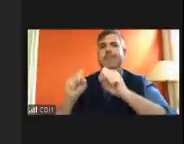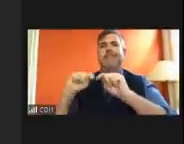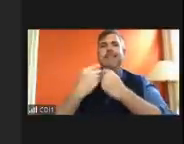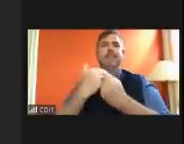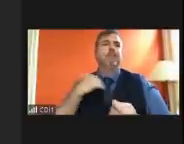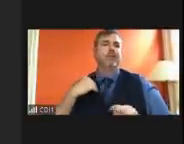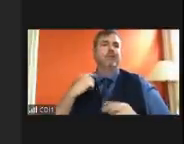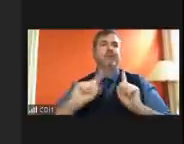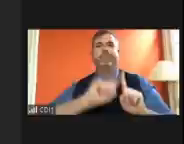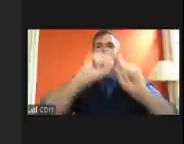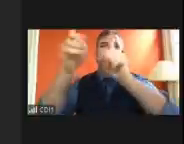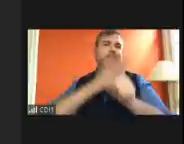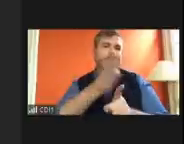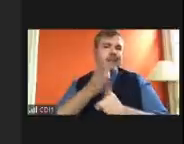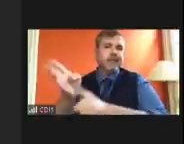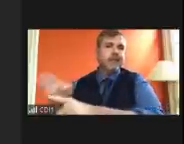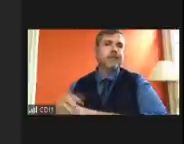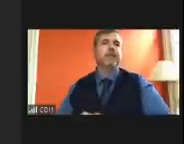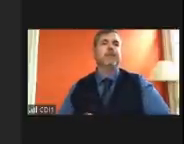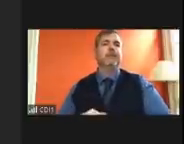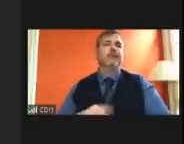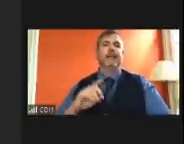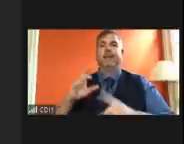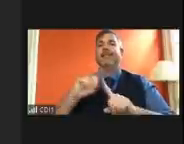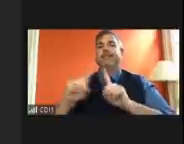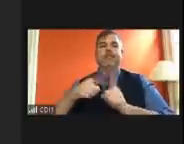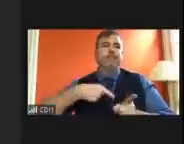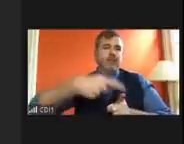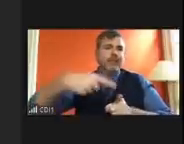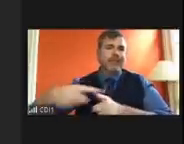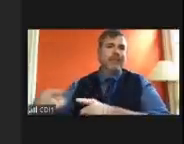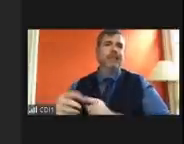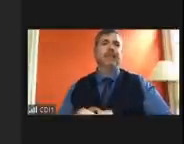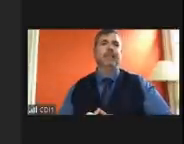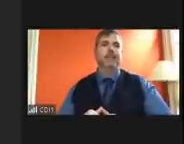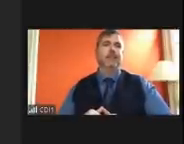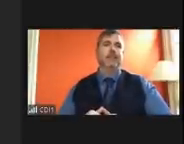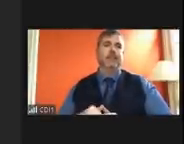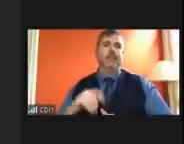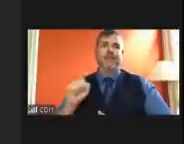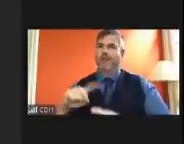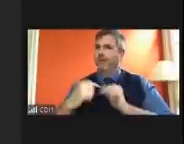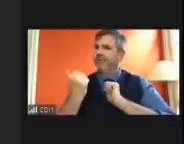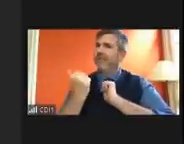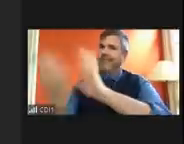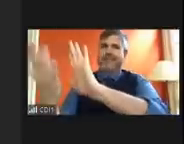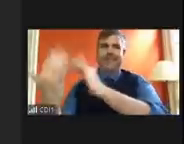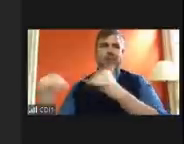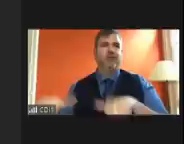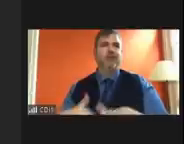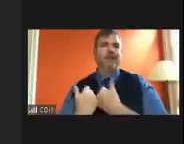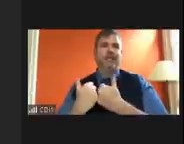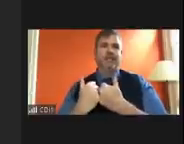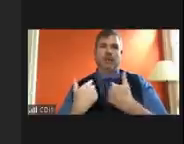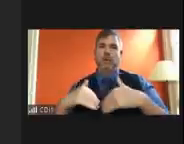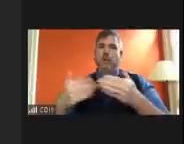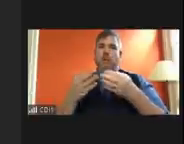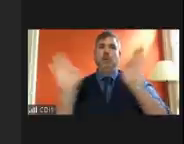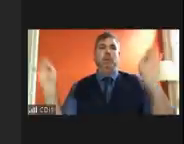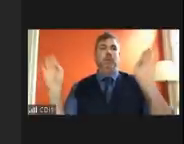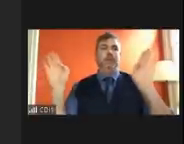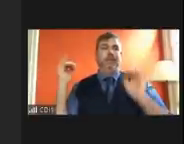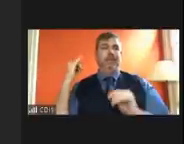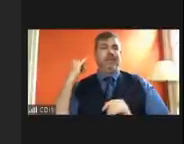specialties that were required to meet these challenges. And this is pretty vast when you think about the nature of the problem. You have infectious